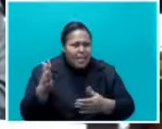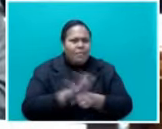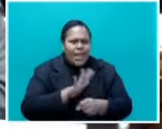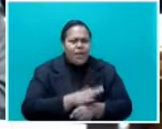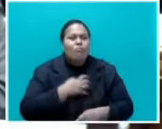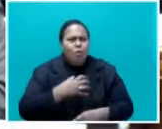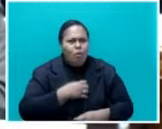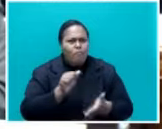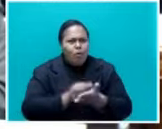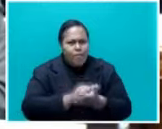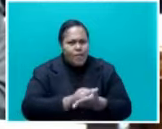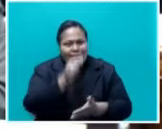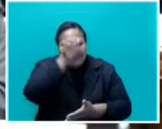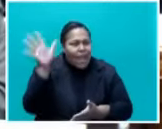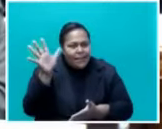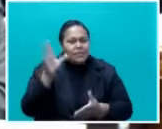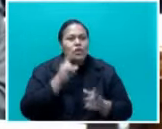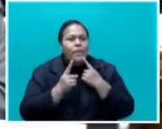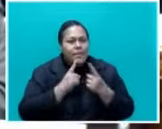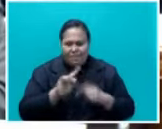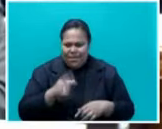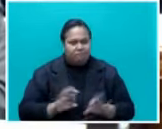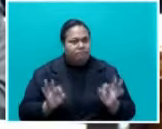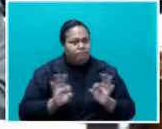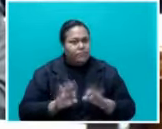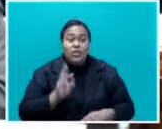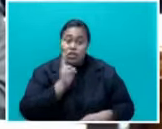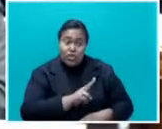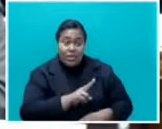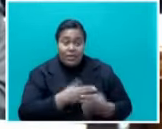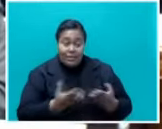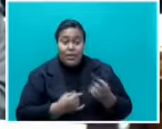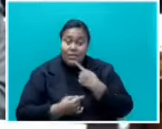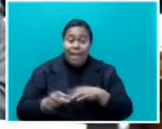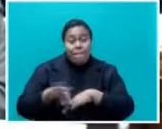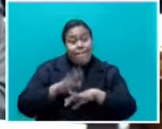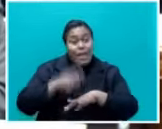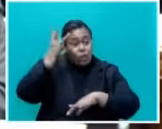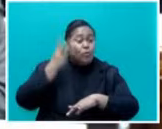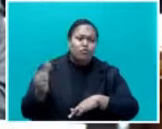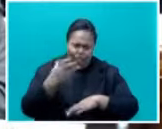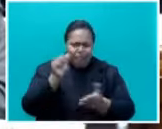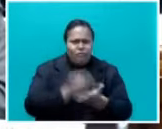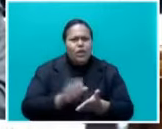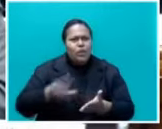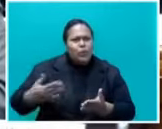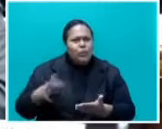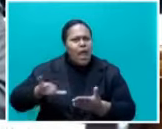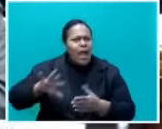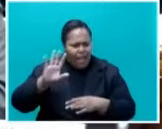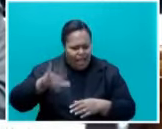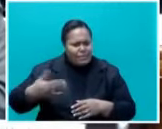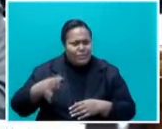intelligent comments. But they have failed to do so. She said married women should have the right to use their husband's name. Of